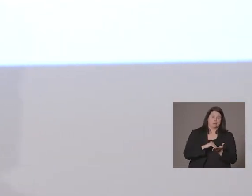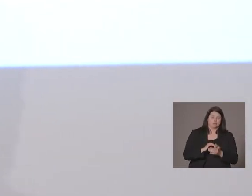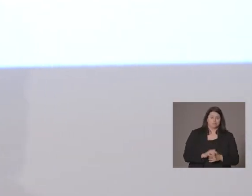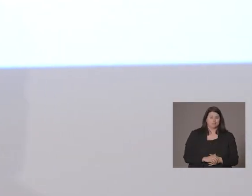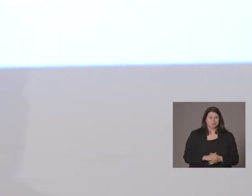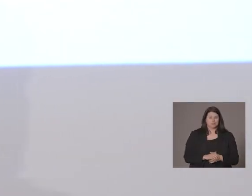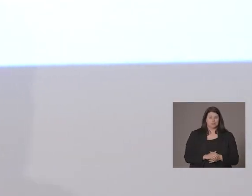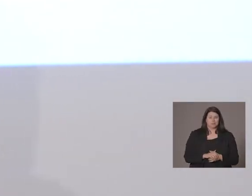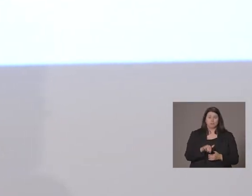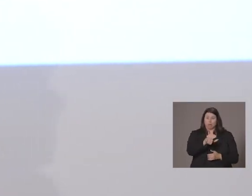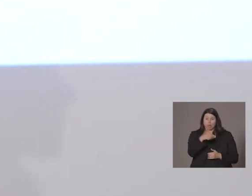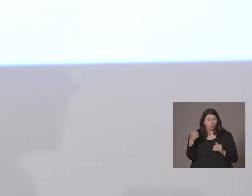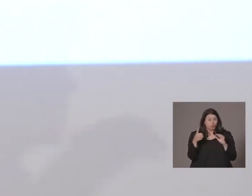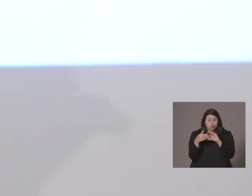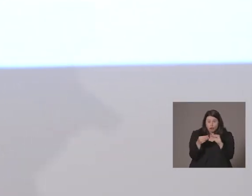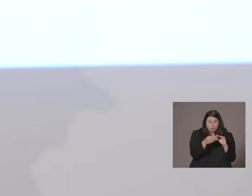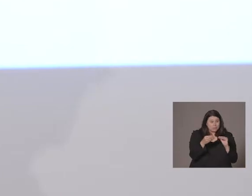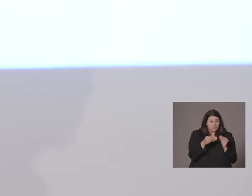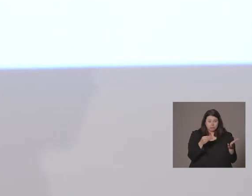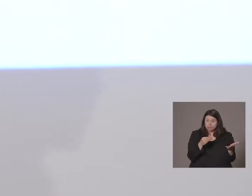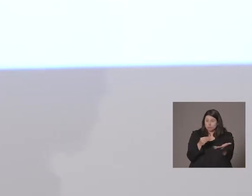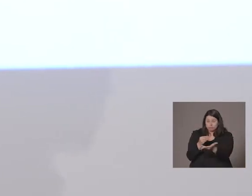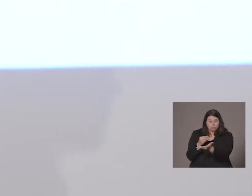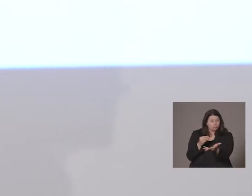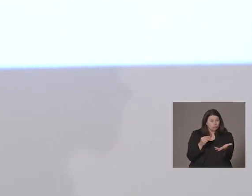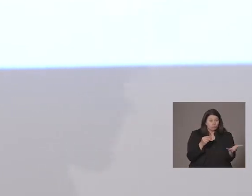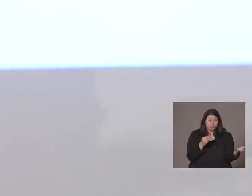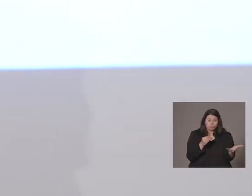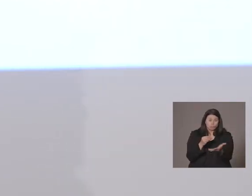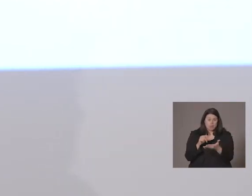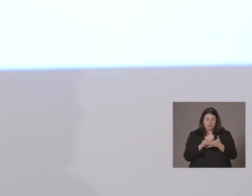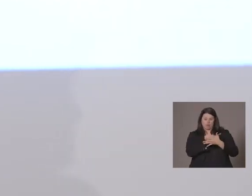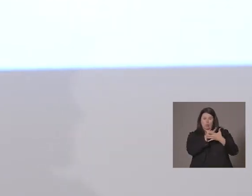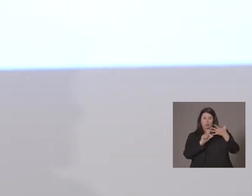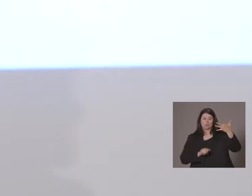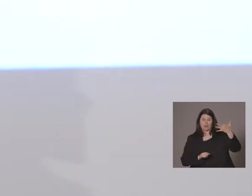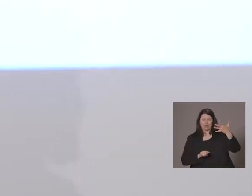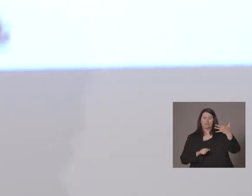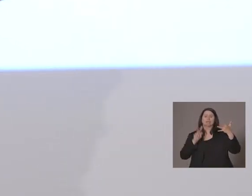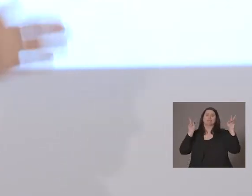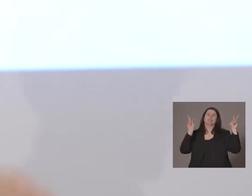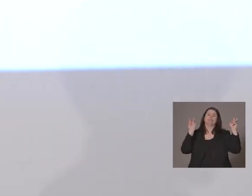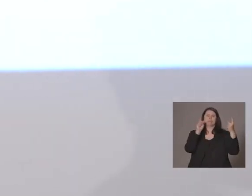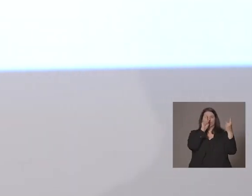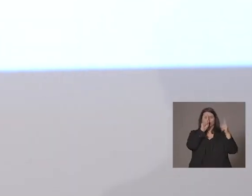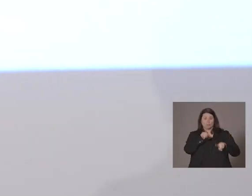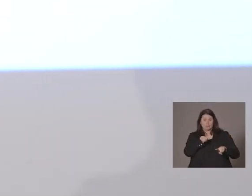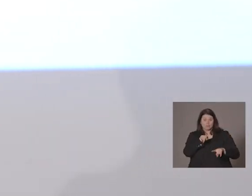Any other comments about these 5 agreements?